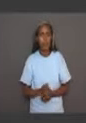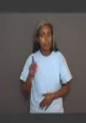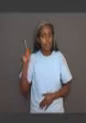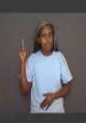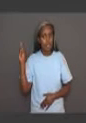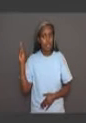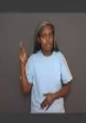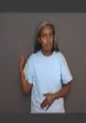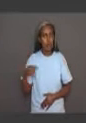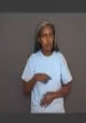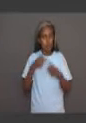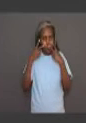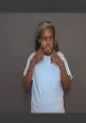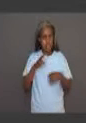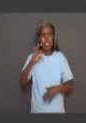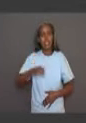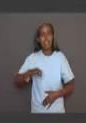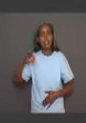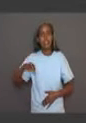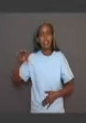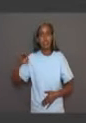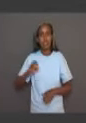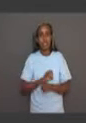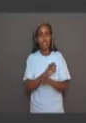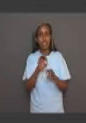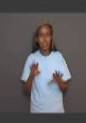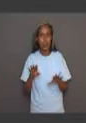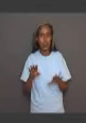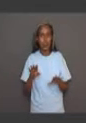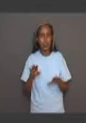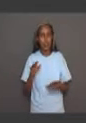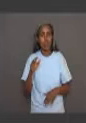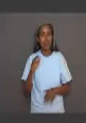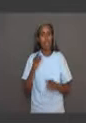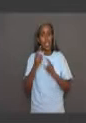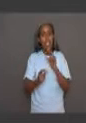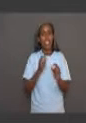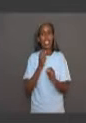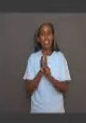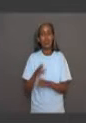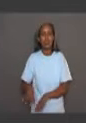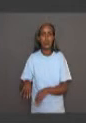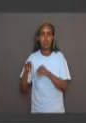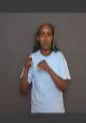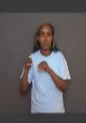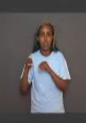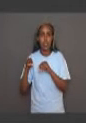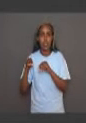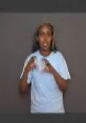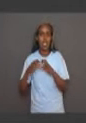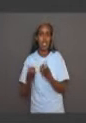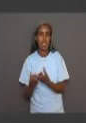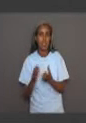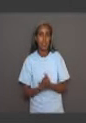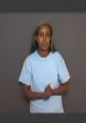Here, we see the frequency distribution of age of students in a